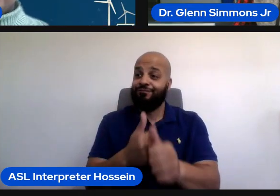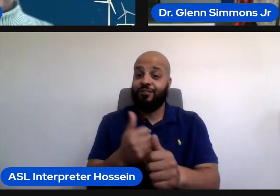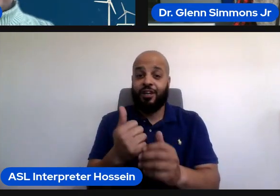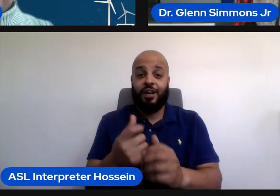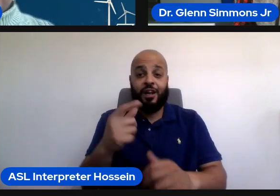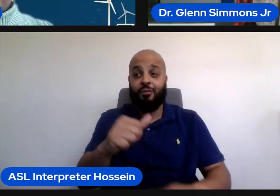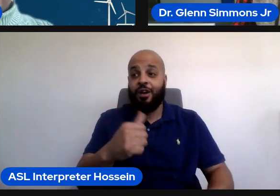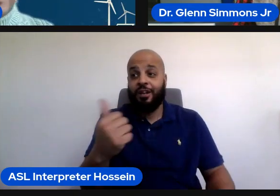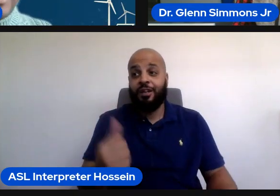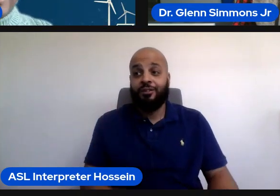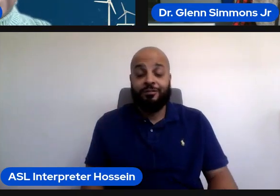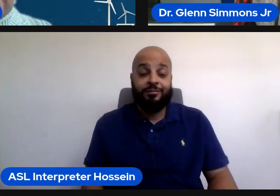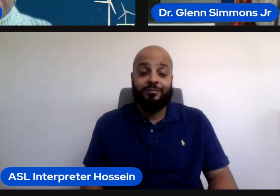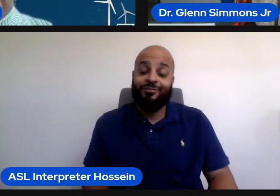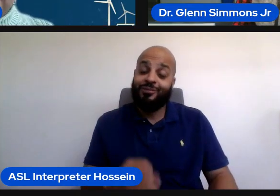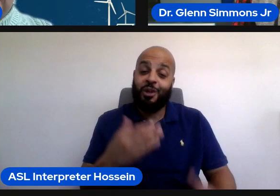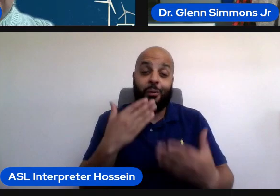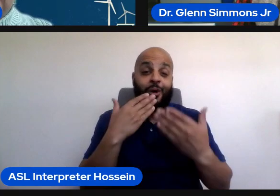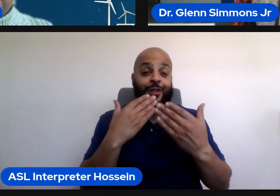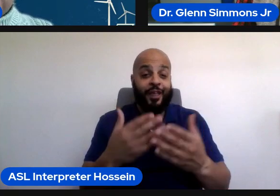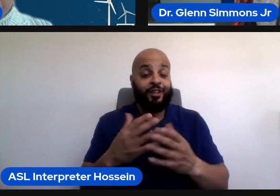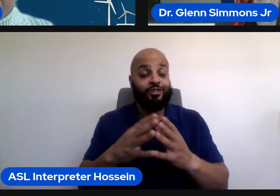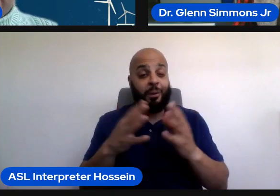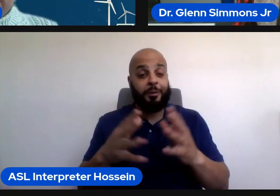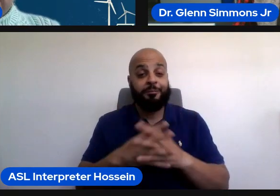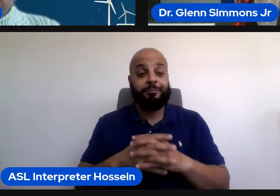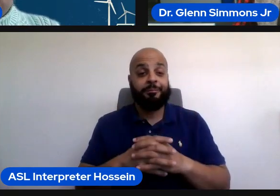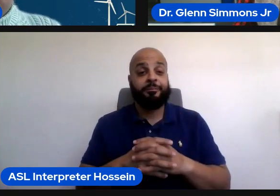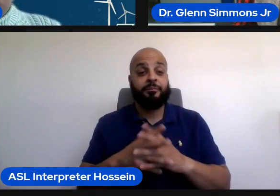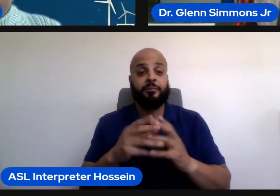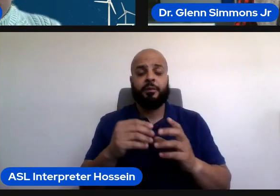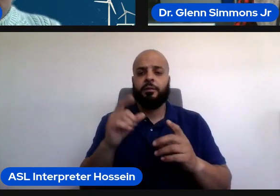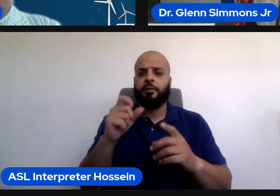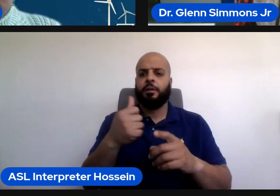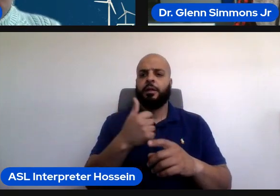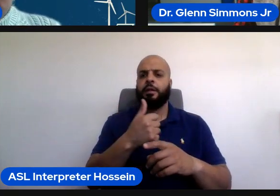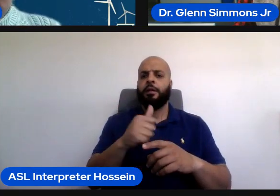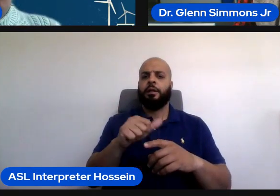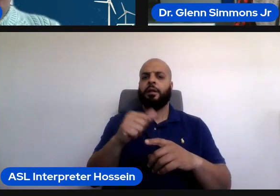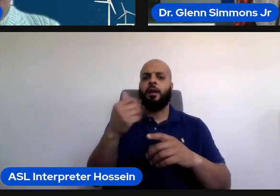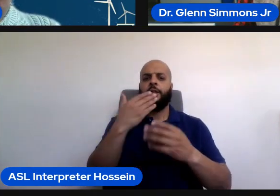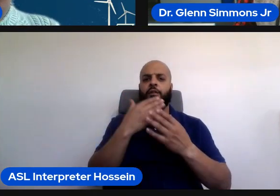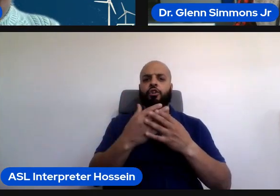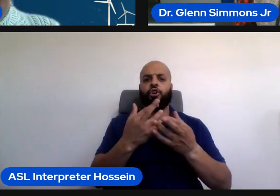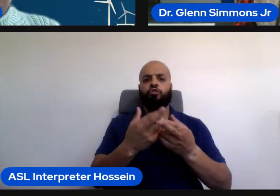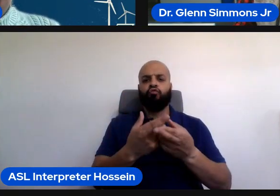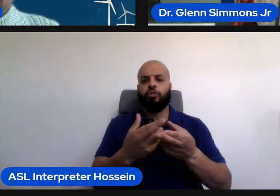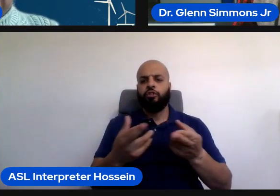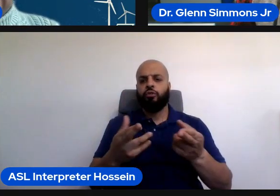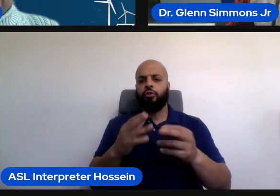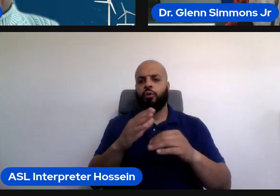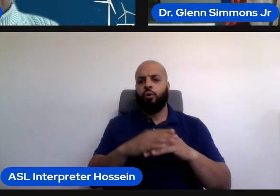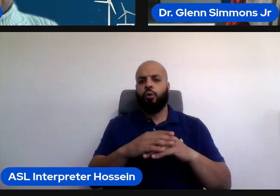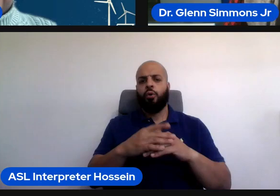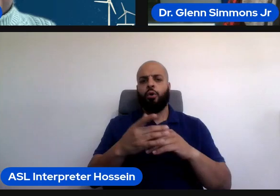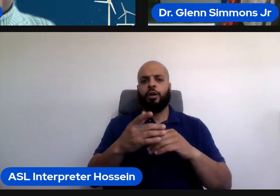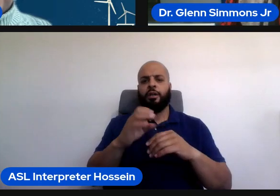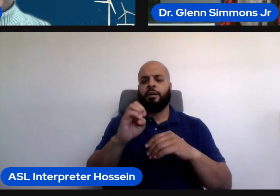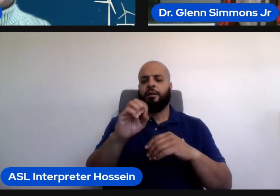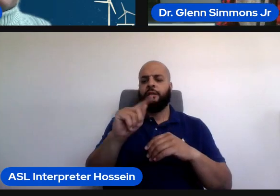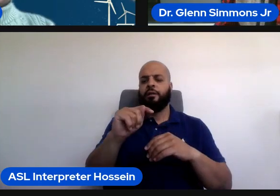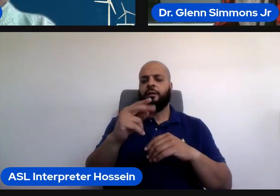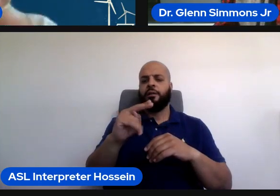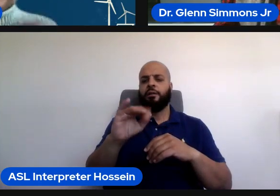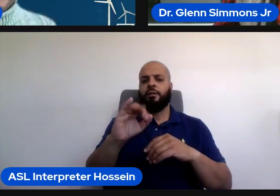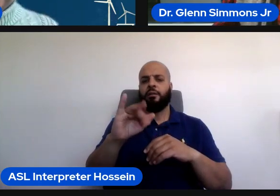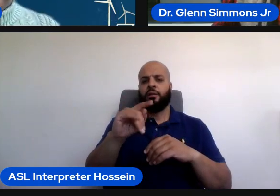follows. So thank you so much. And are there any good resources on ethnicity and disease